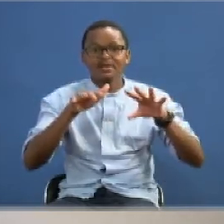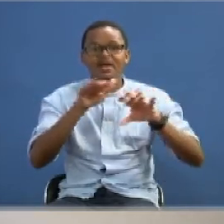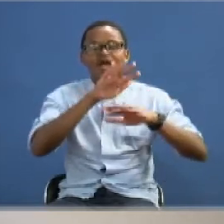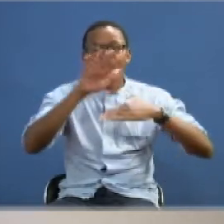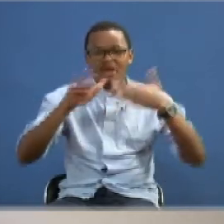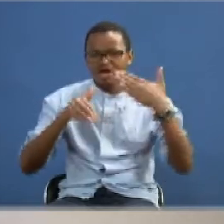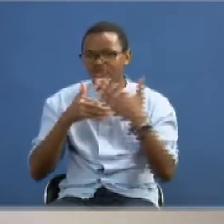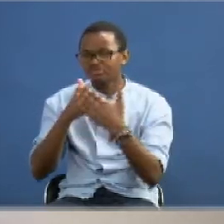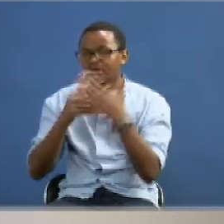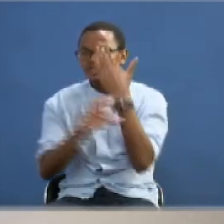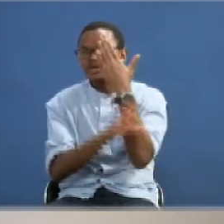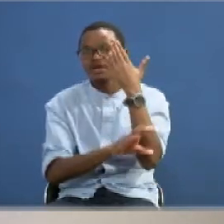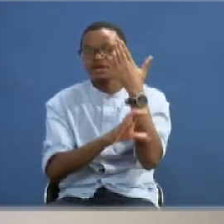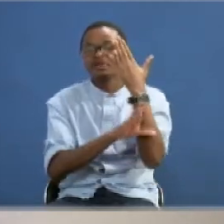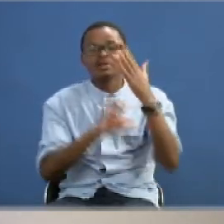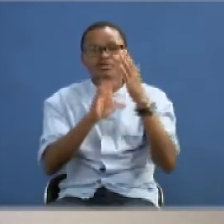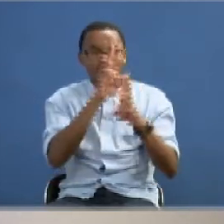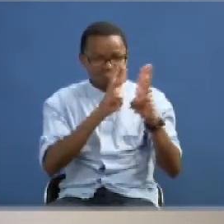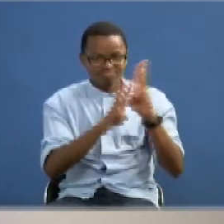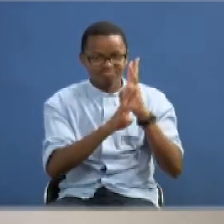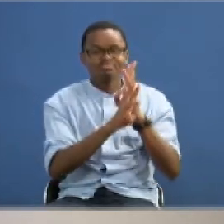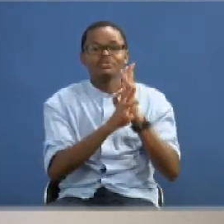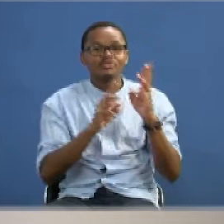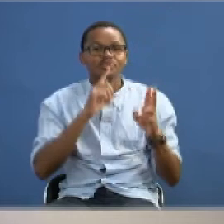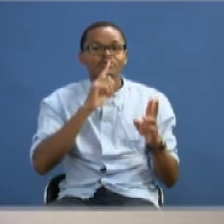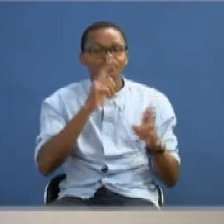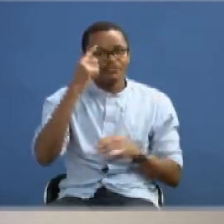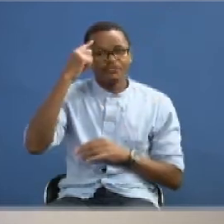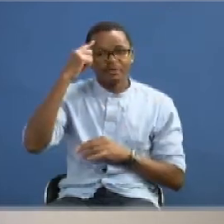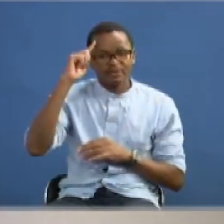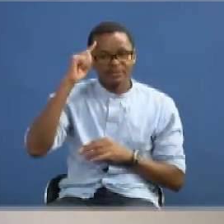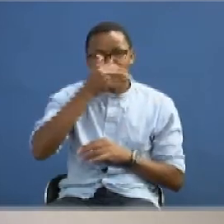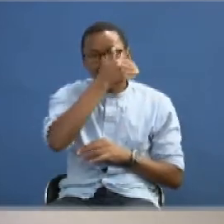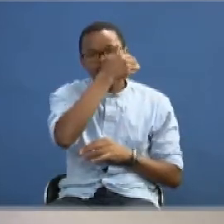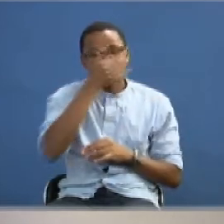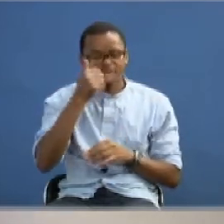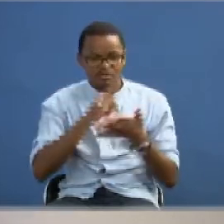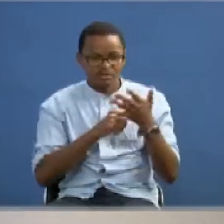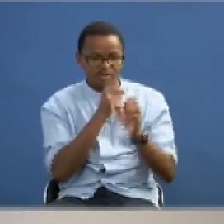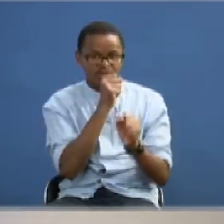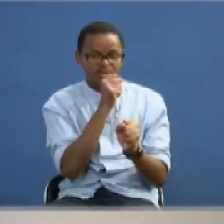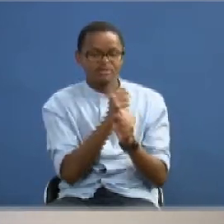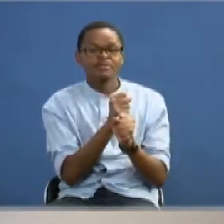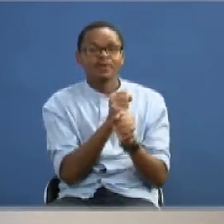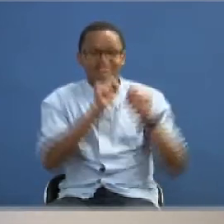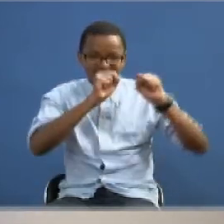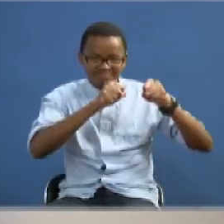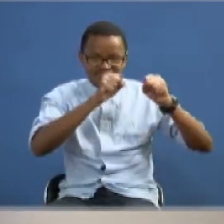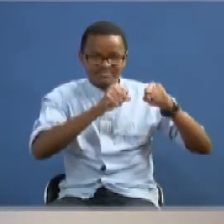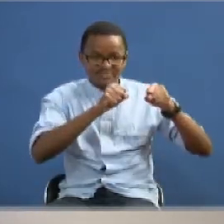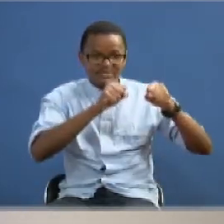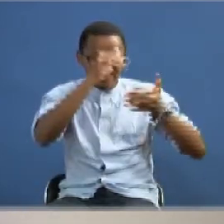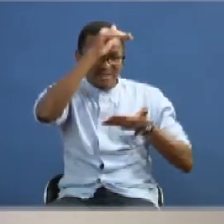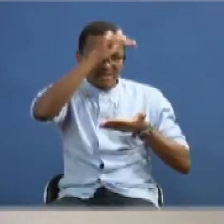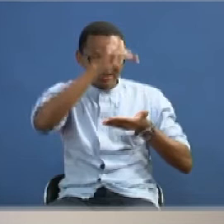every territory in the world. Yeah. And therefore, we would say for the best that we can do is to, as much as possible,